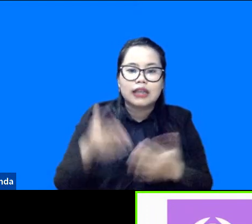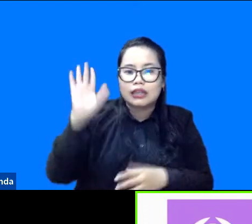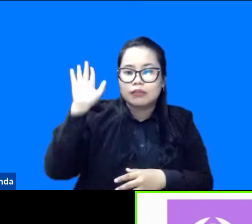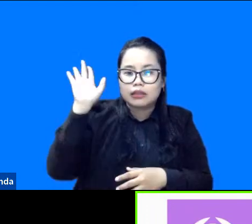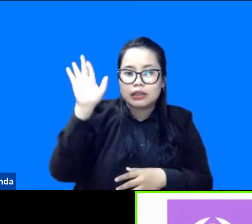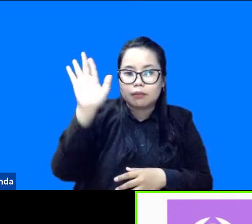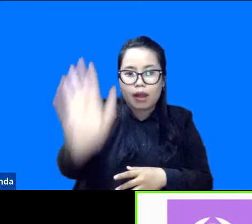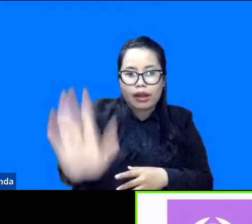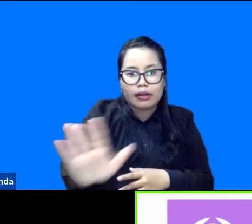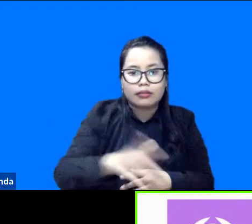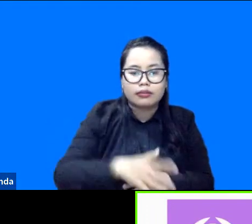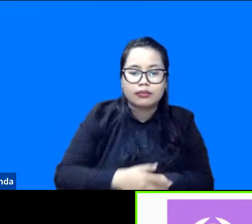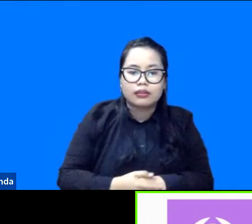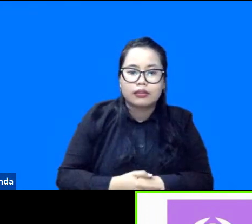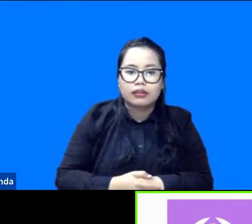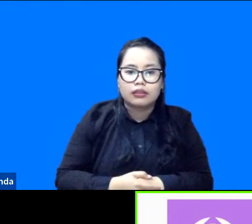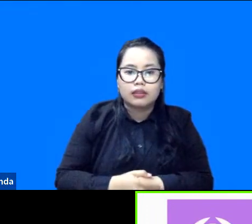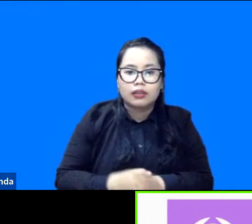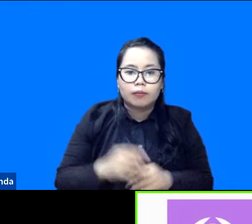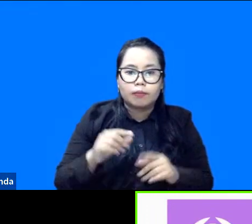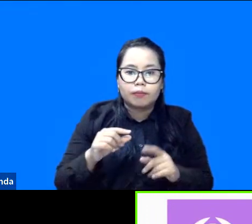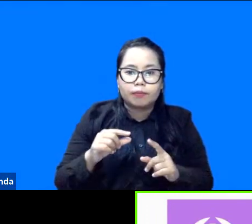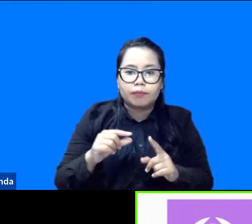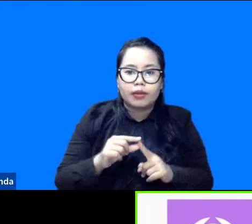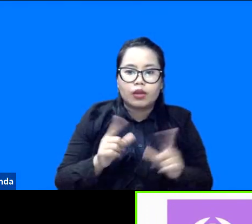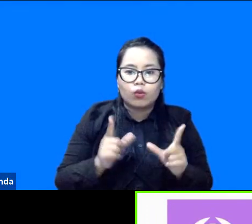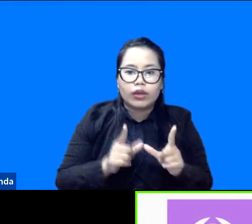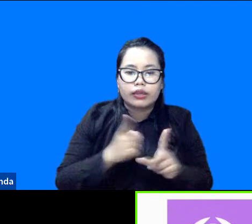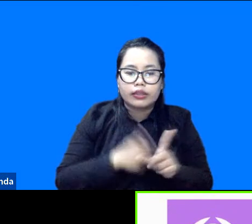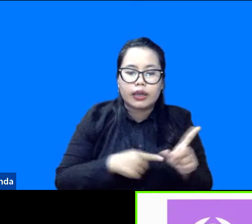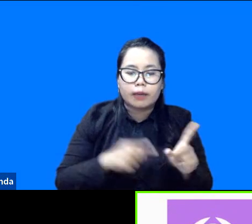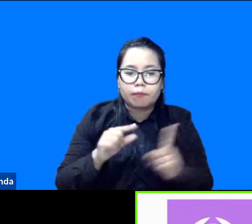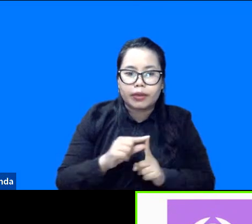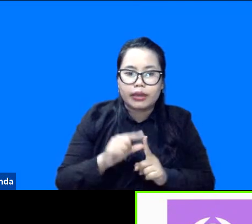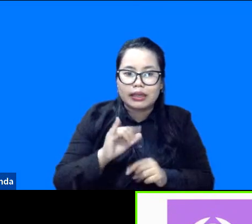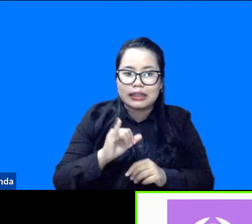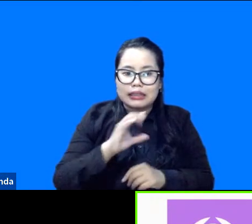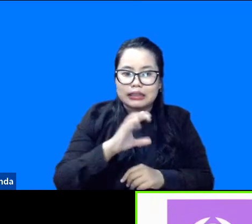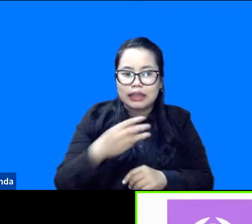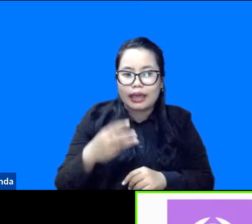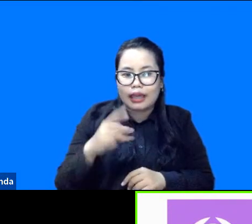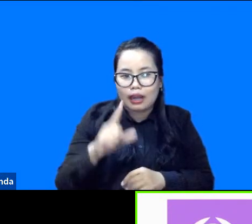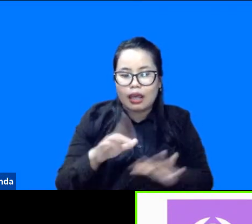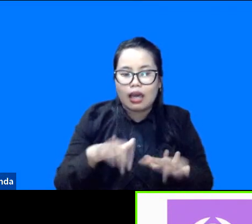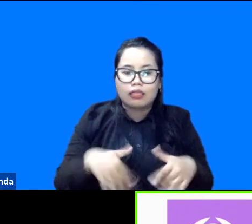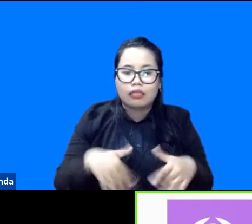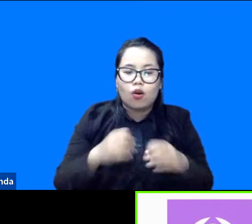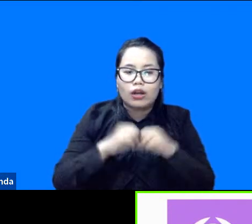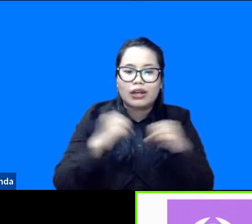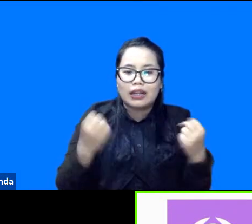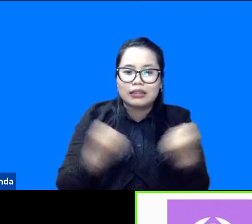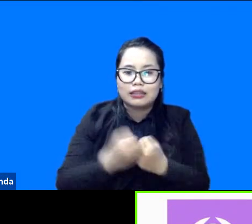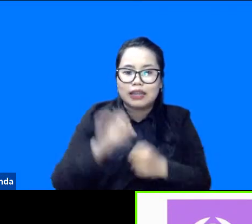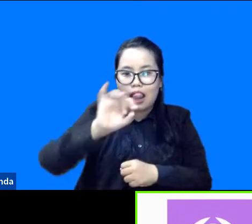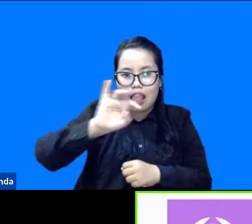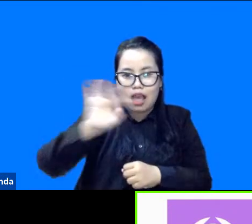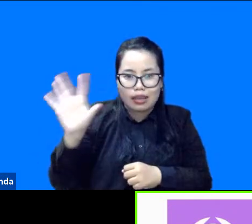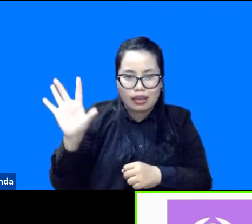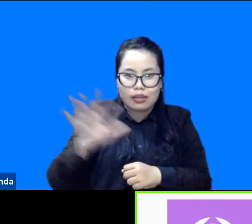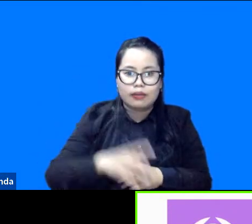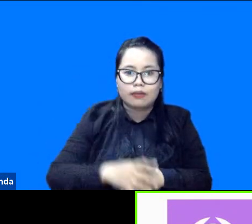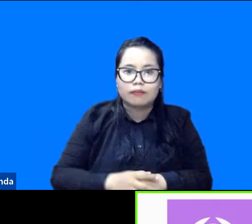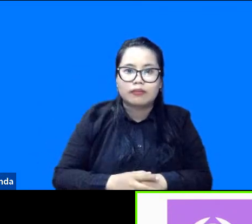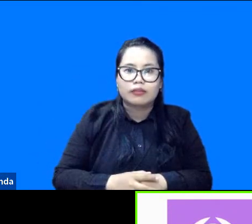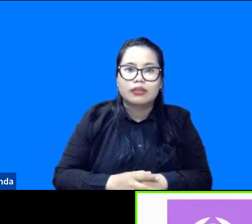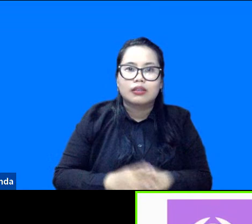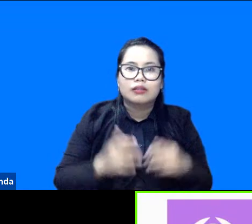PWYP or ICEL or others NGOs in here can invite the WRO or DPO as the participant, or also